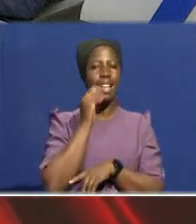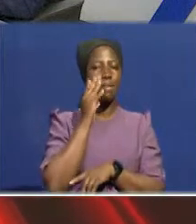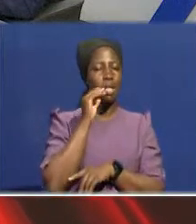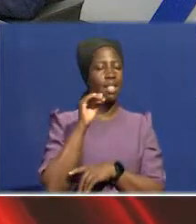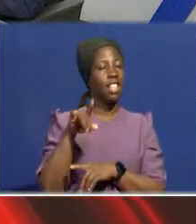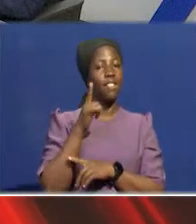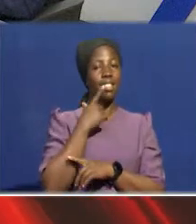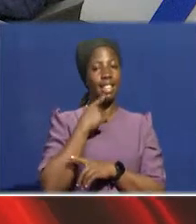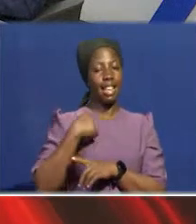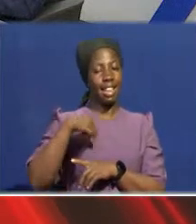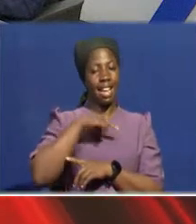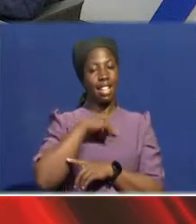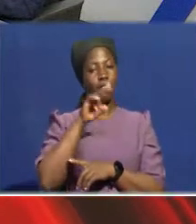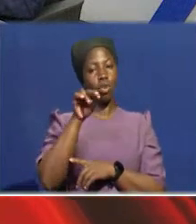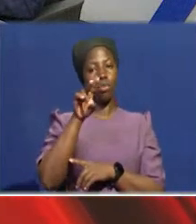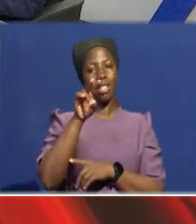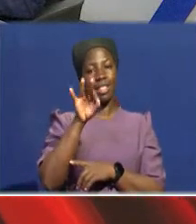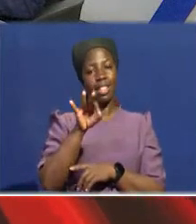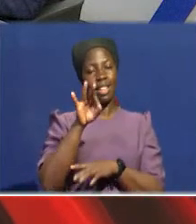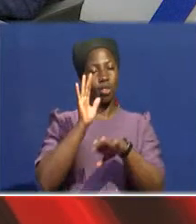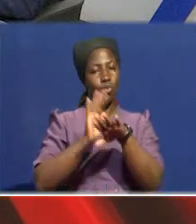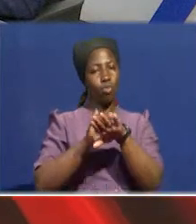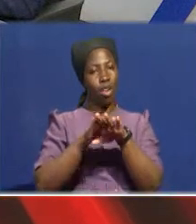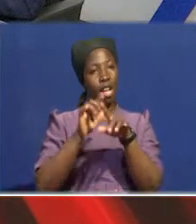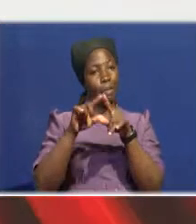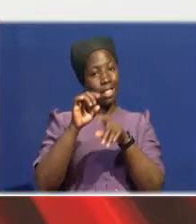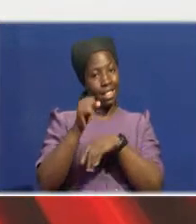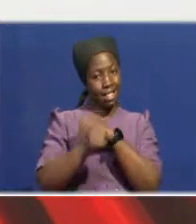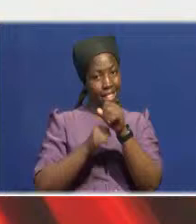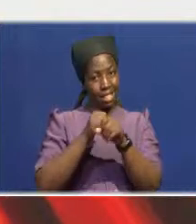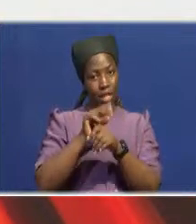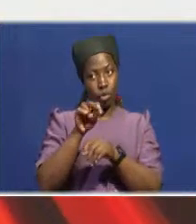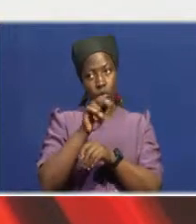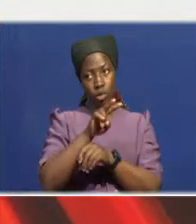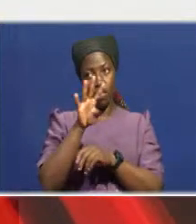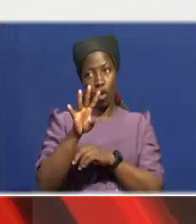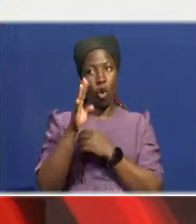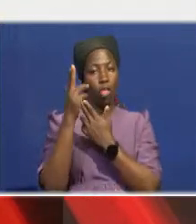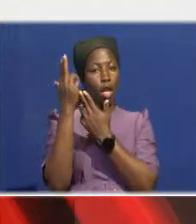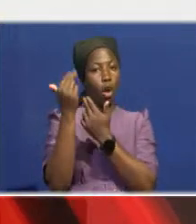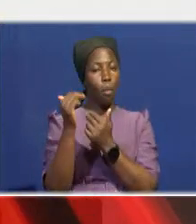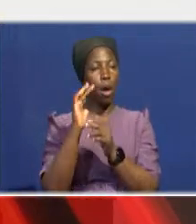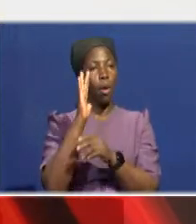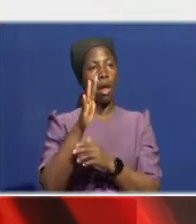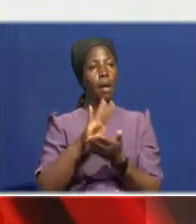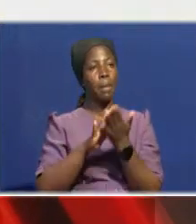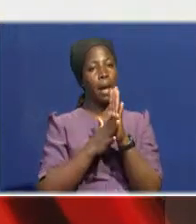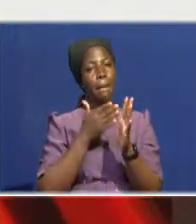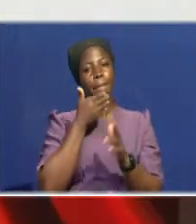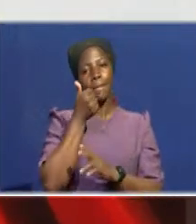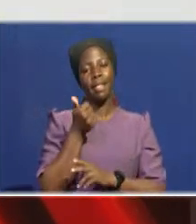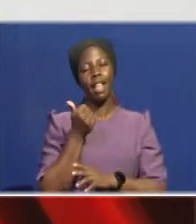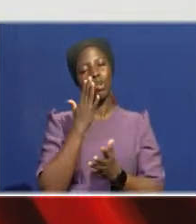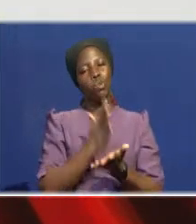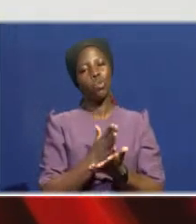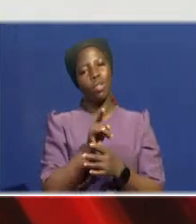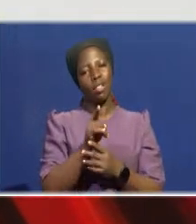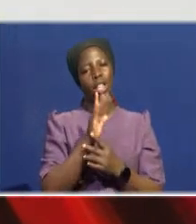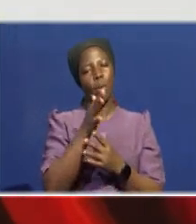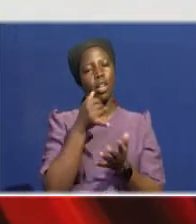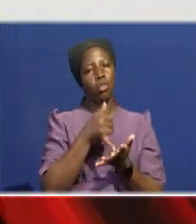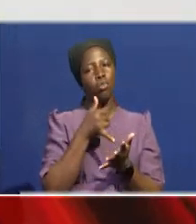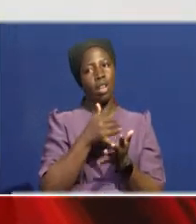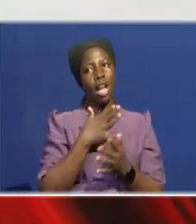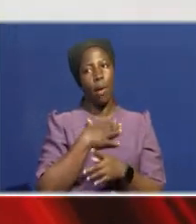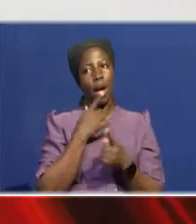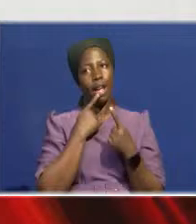telling us 2023 has been good, but in 2024, they even hope it will be better. That will, of course, conclude our